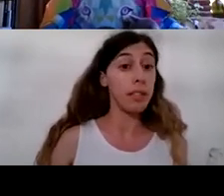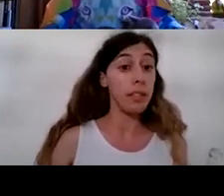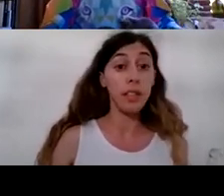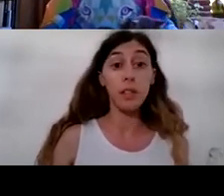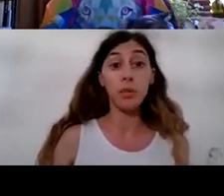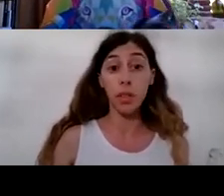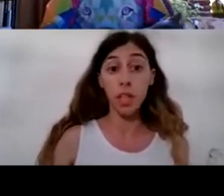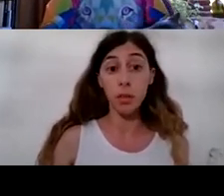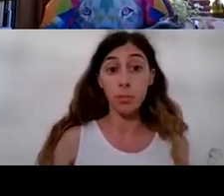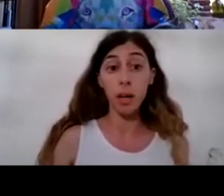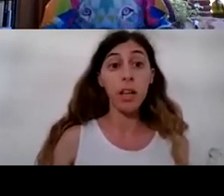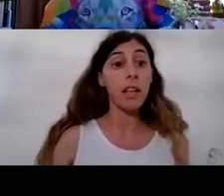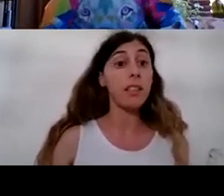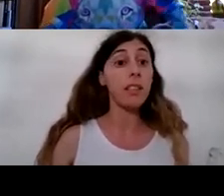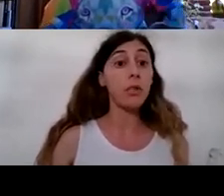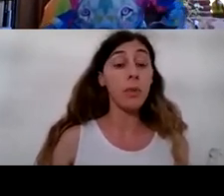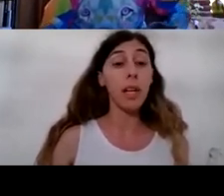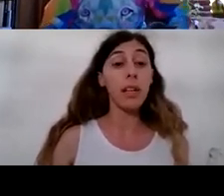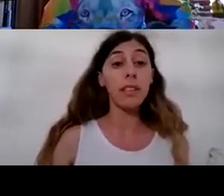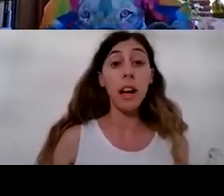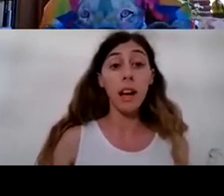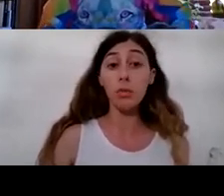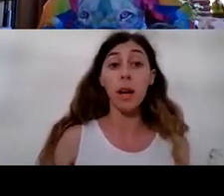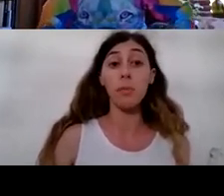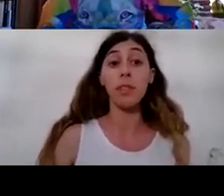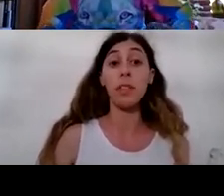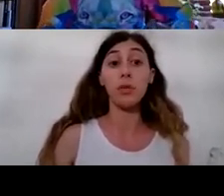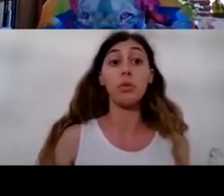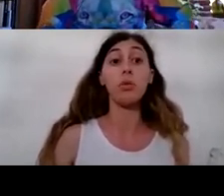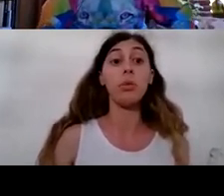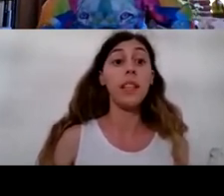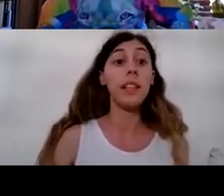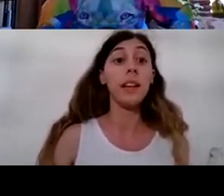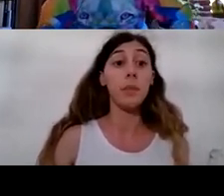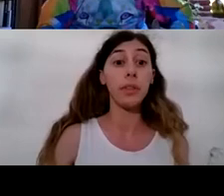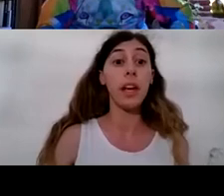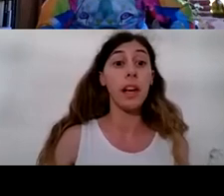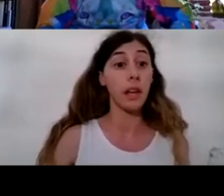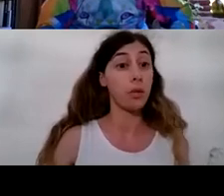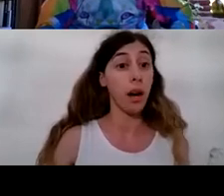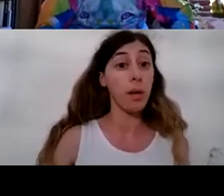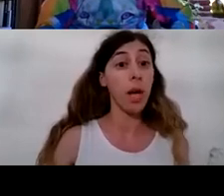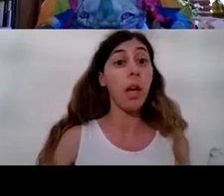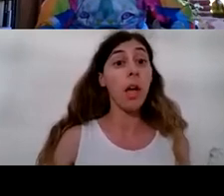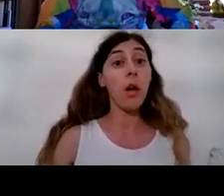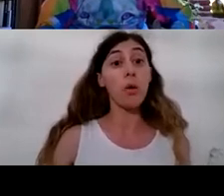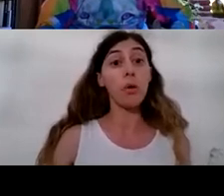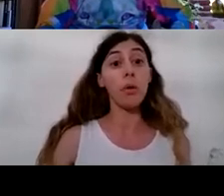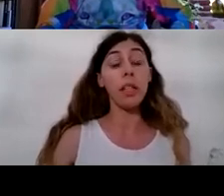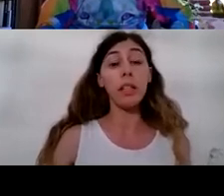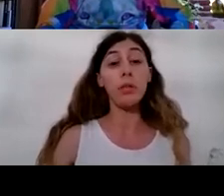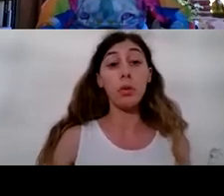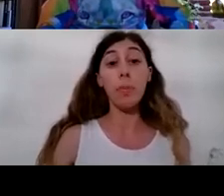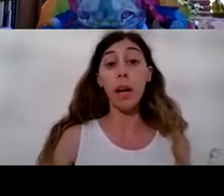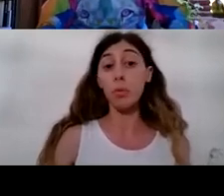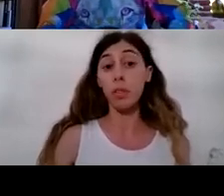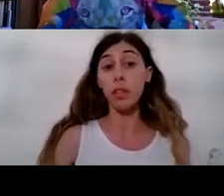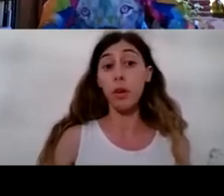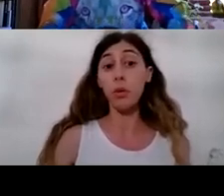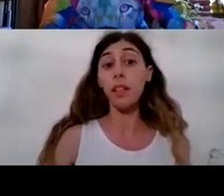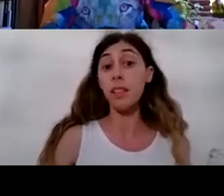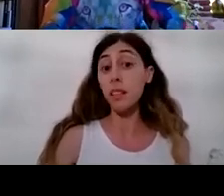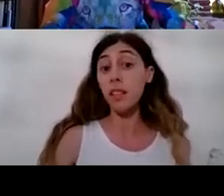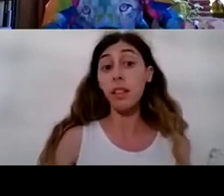be open to transition, and they considered that the trans identity was a disease,